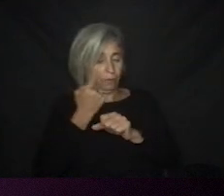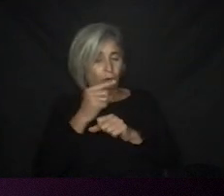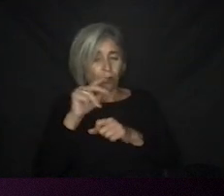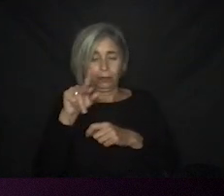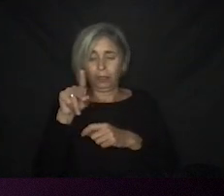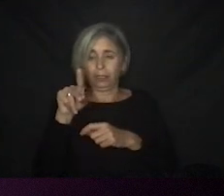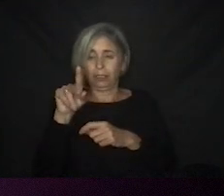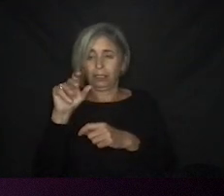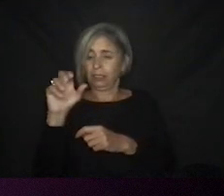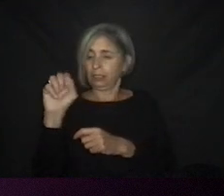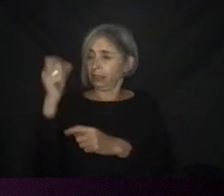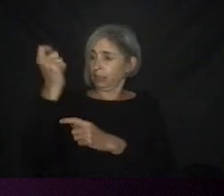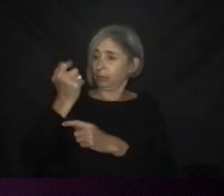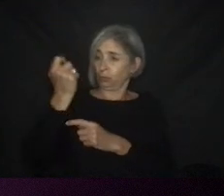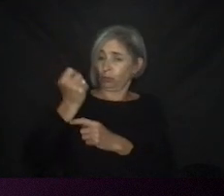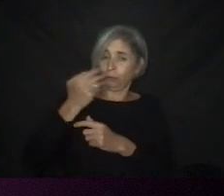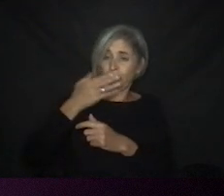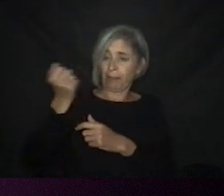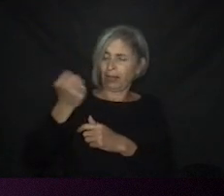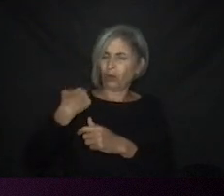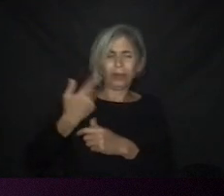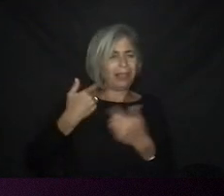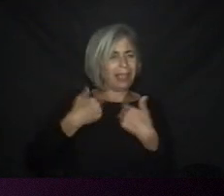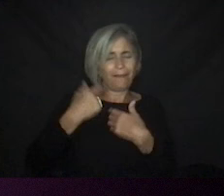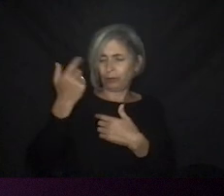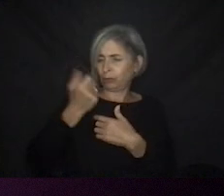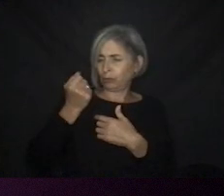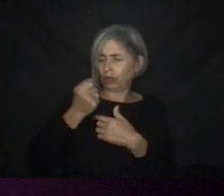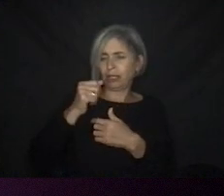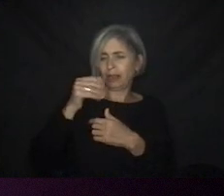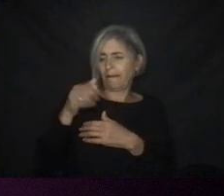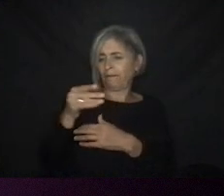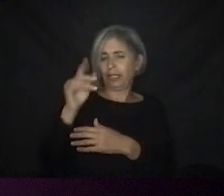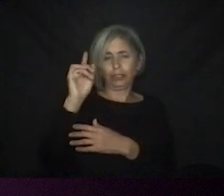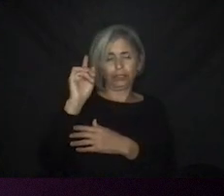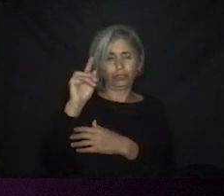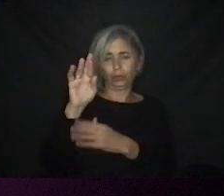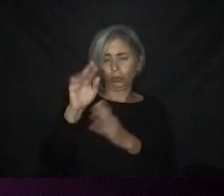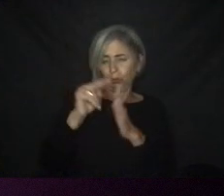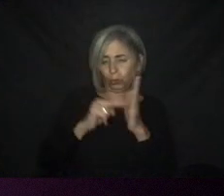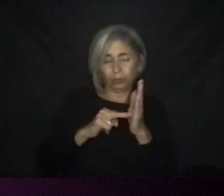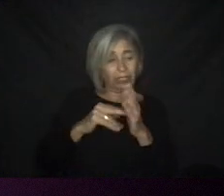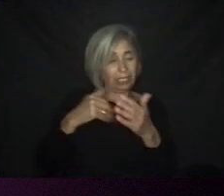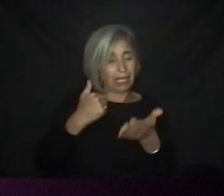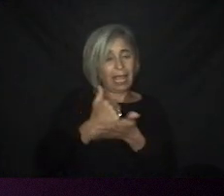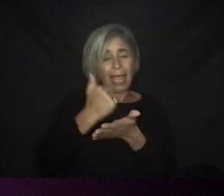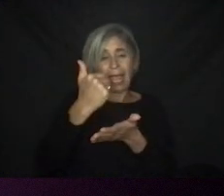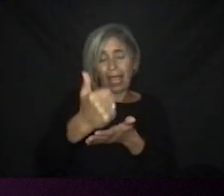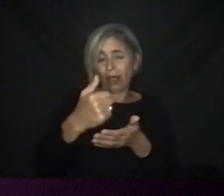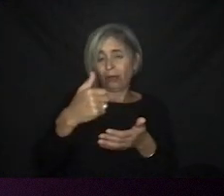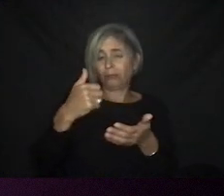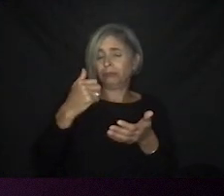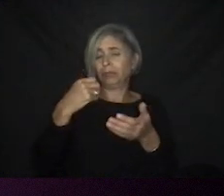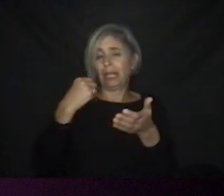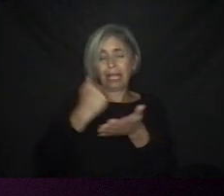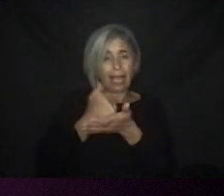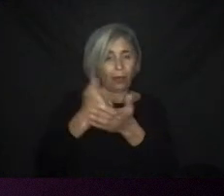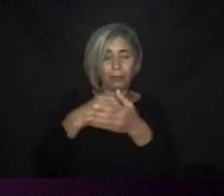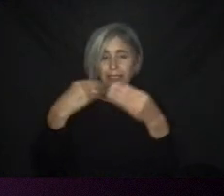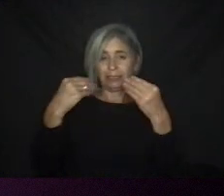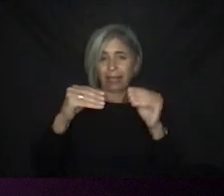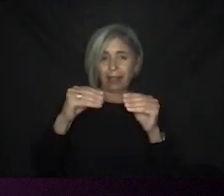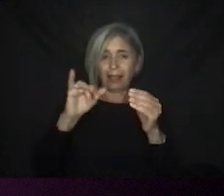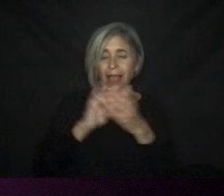better? Yeah, it does. We have a subscription service in FishRules. Does it help us sell e-commerce on FishBrain better? Yeah, absolutely, it does, of